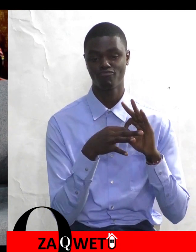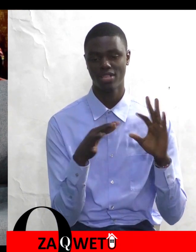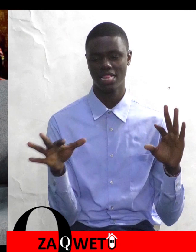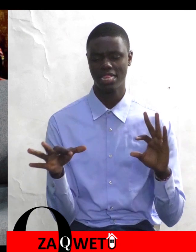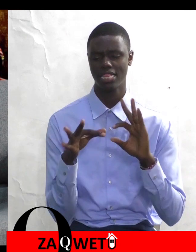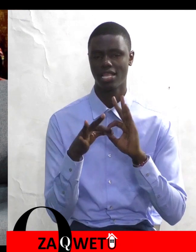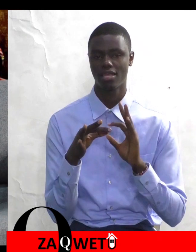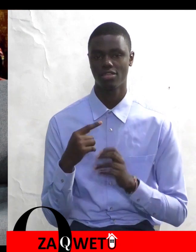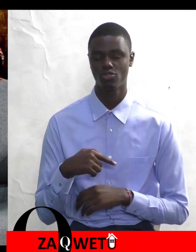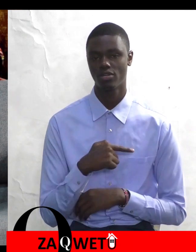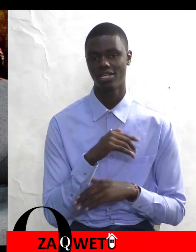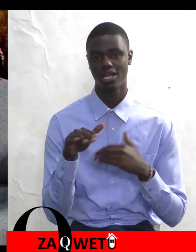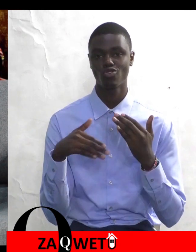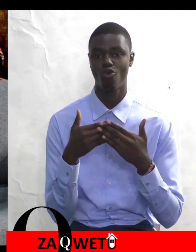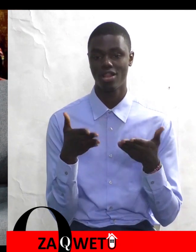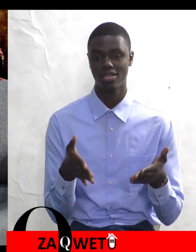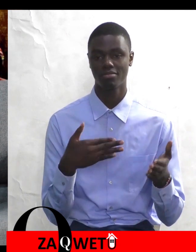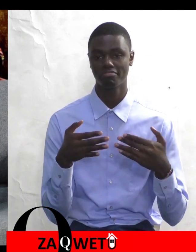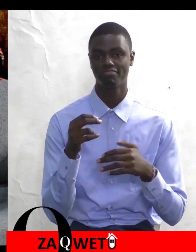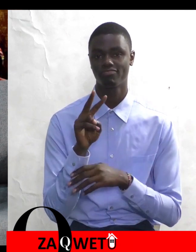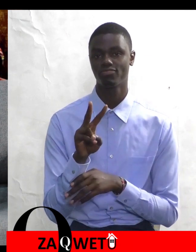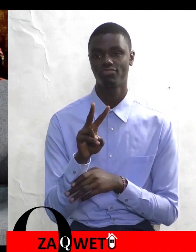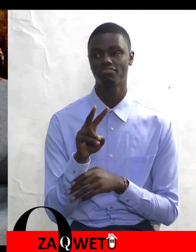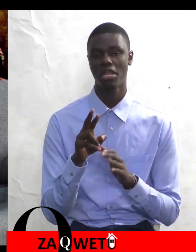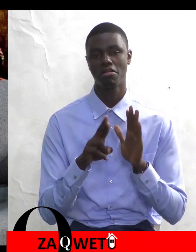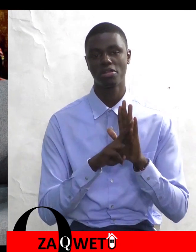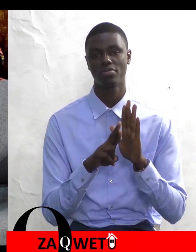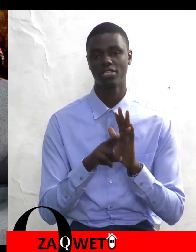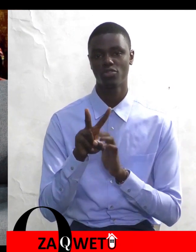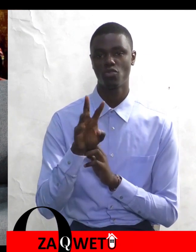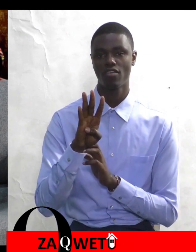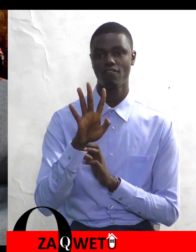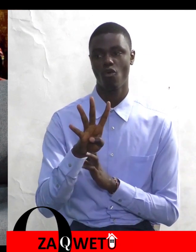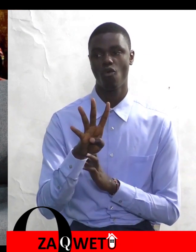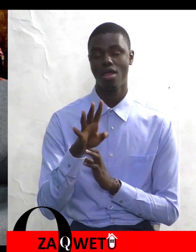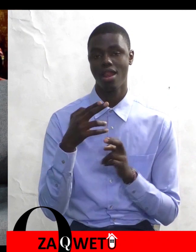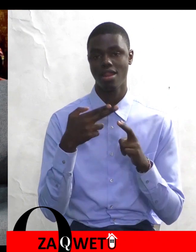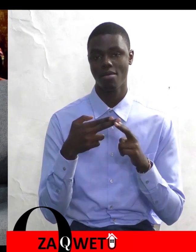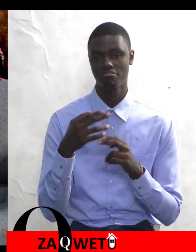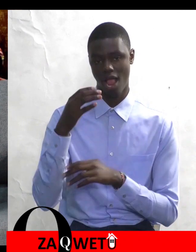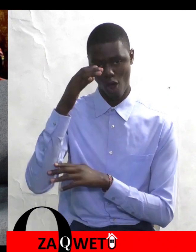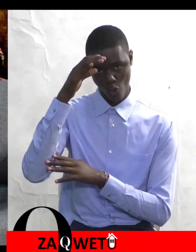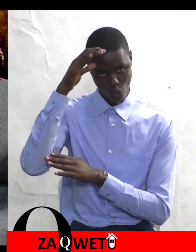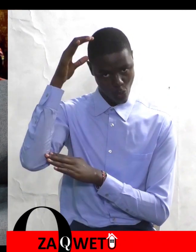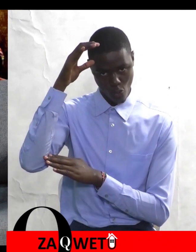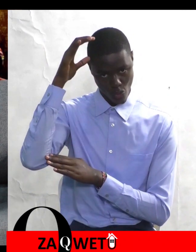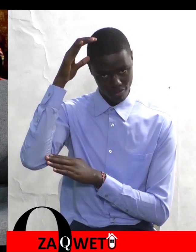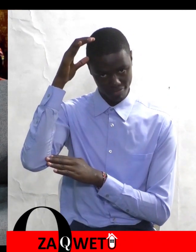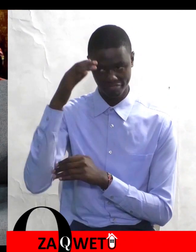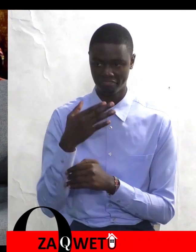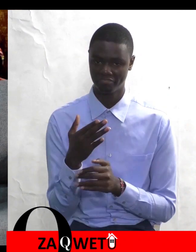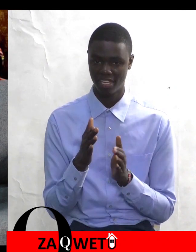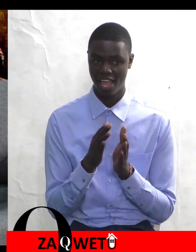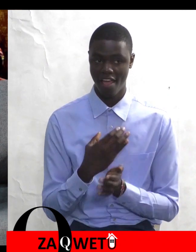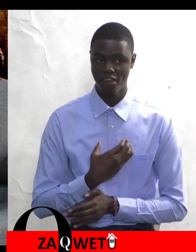Zaquetu. This is where culture unites us all. Right here at Science TV, representing 254 RN. I go by the name